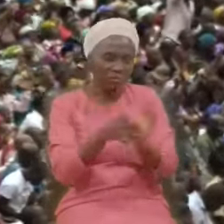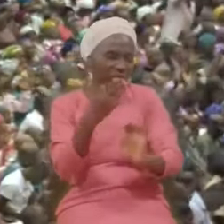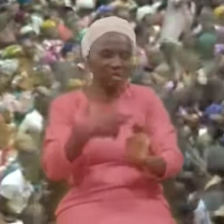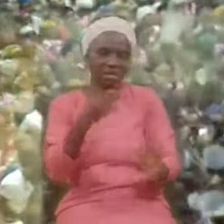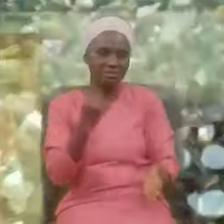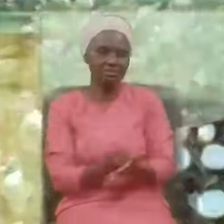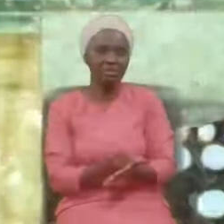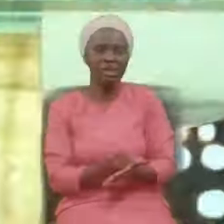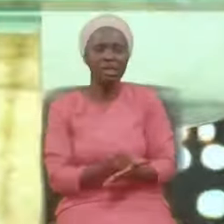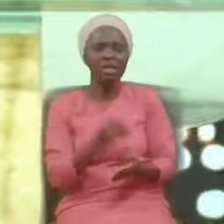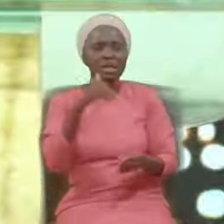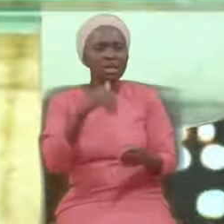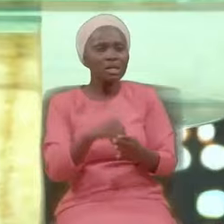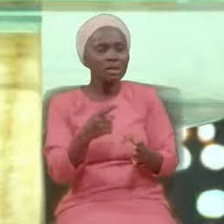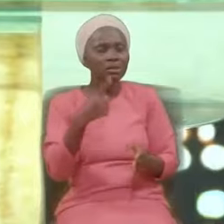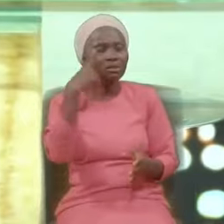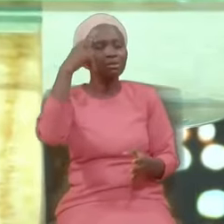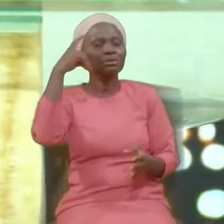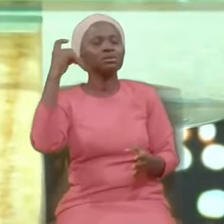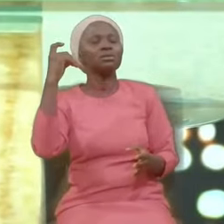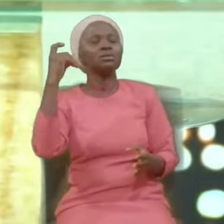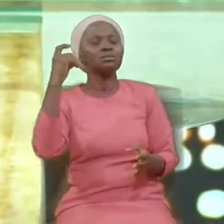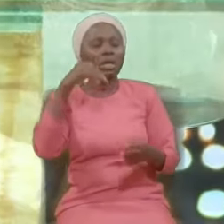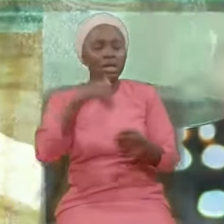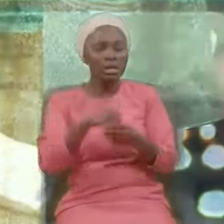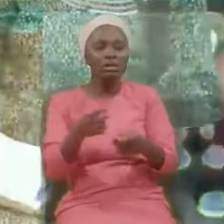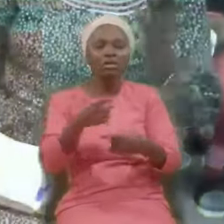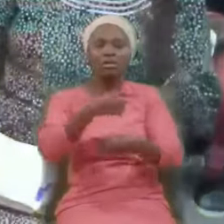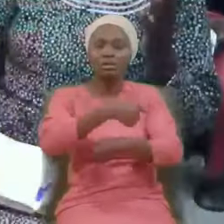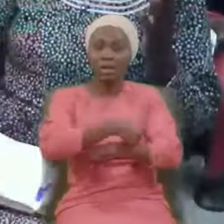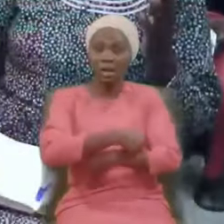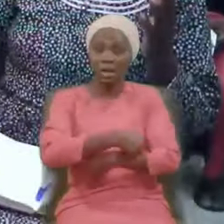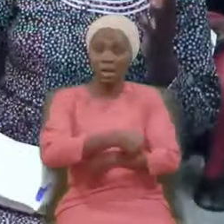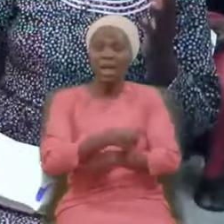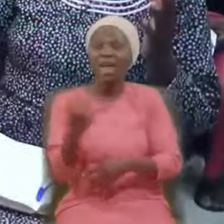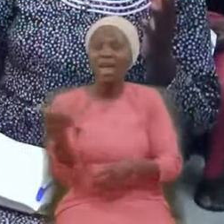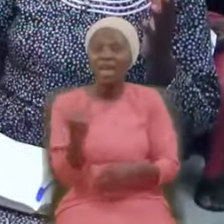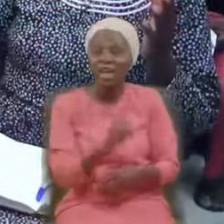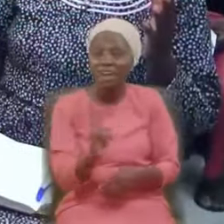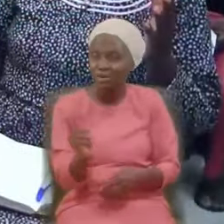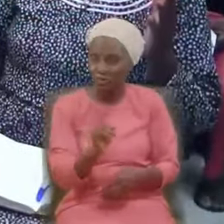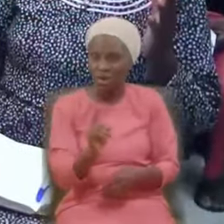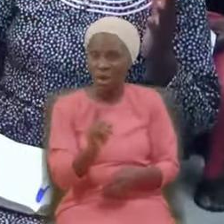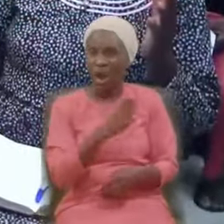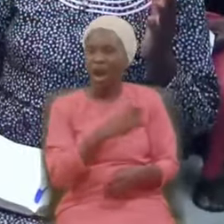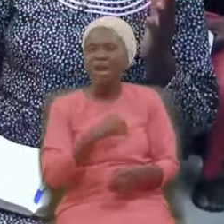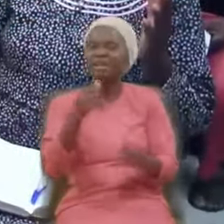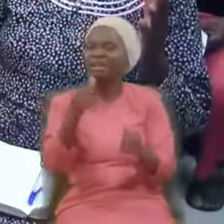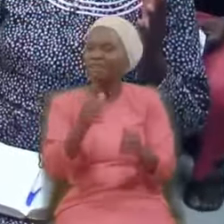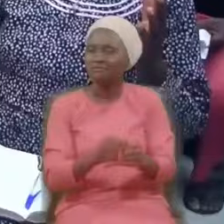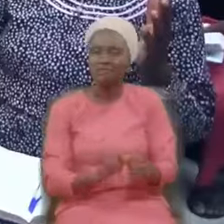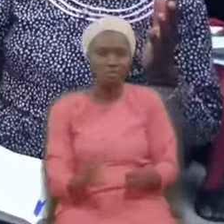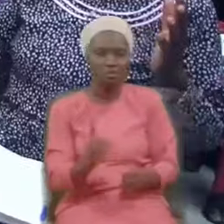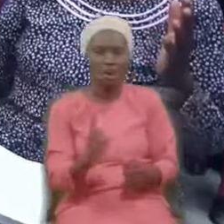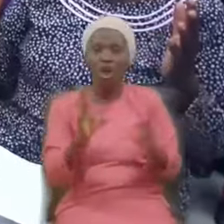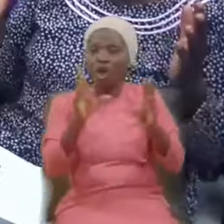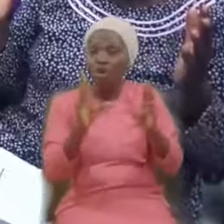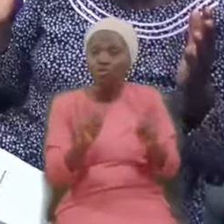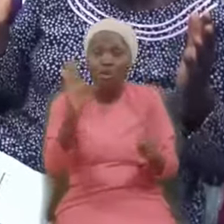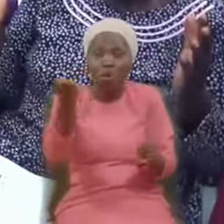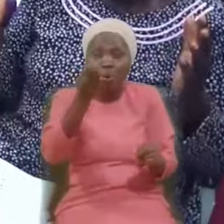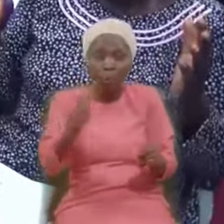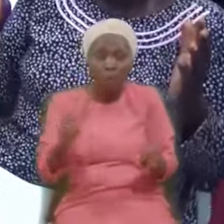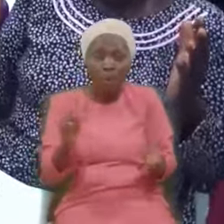In the dream, in the day, anywhere and everywhere, no weapon that is